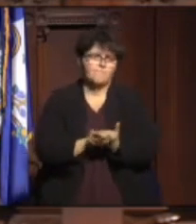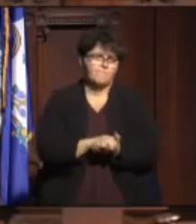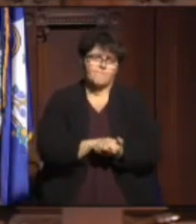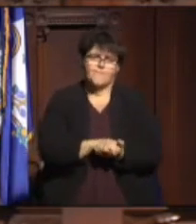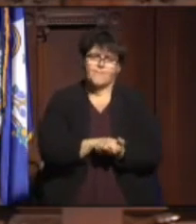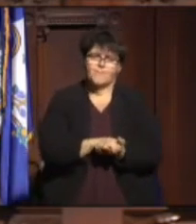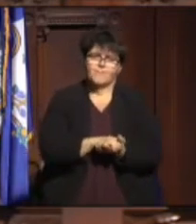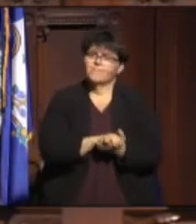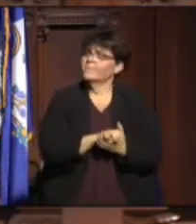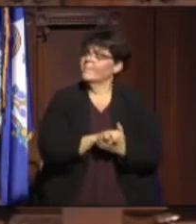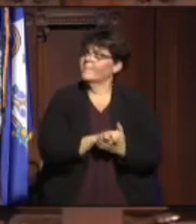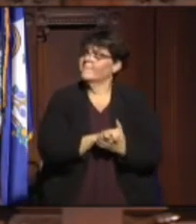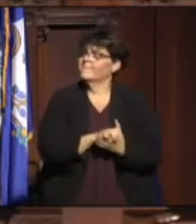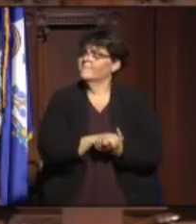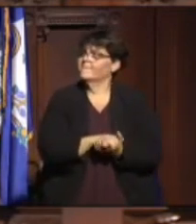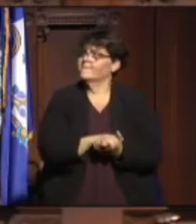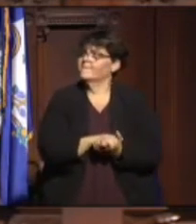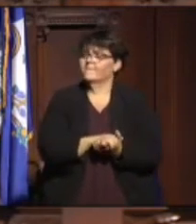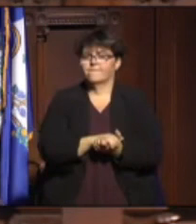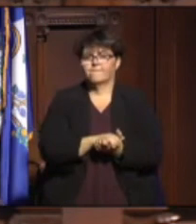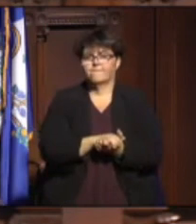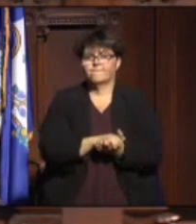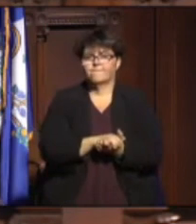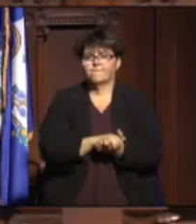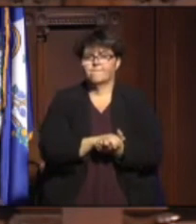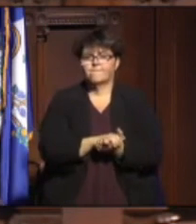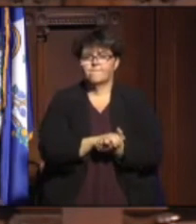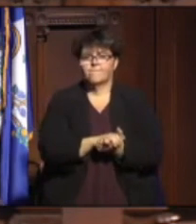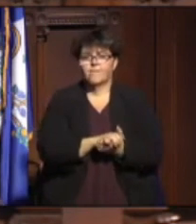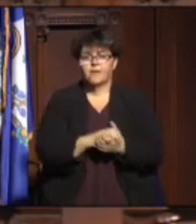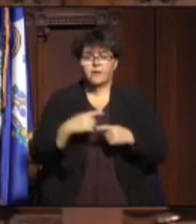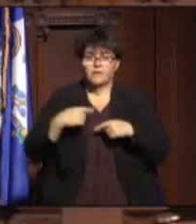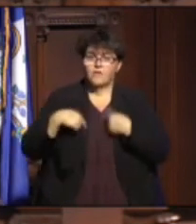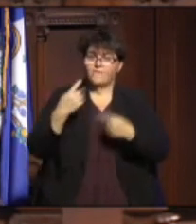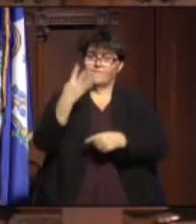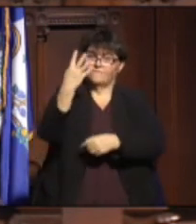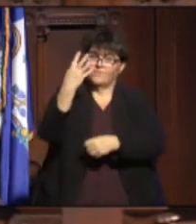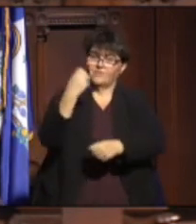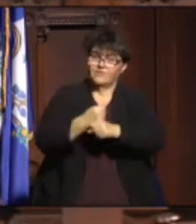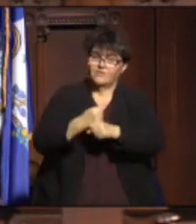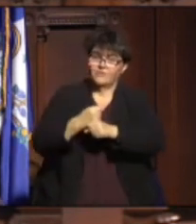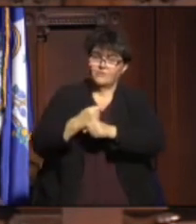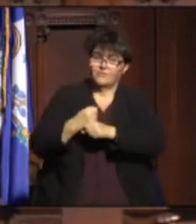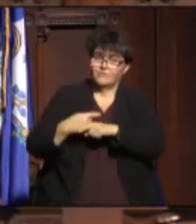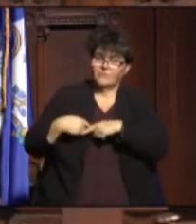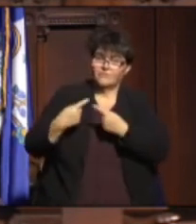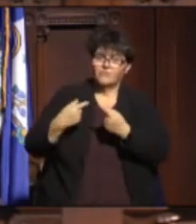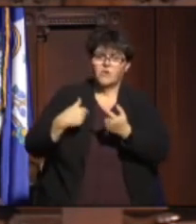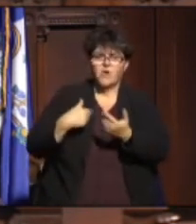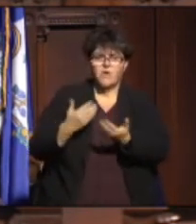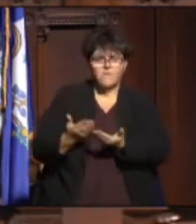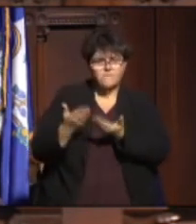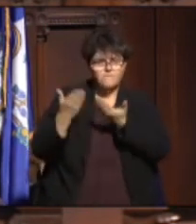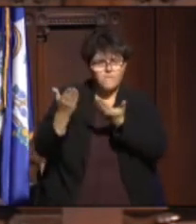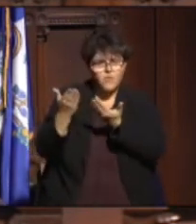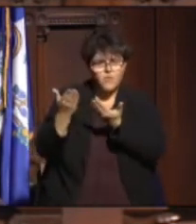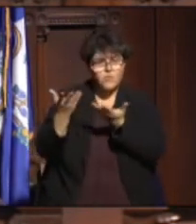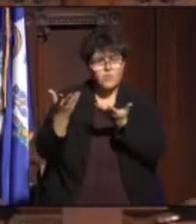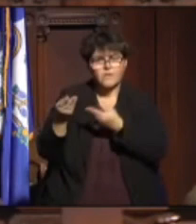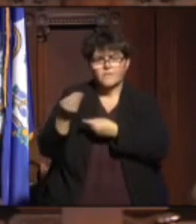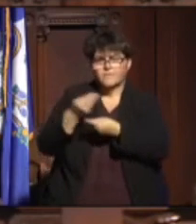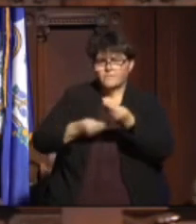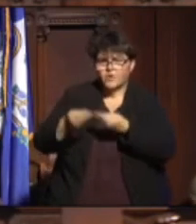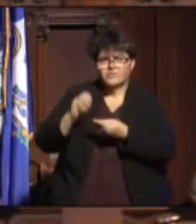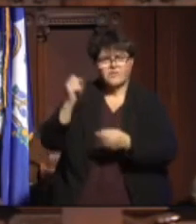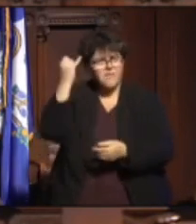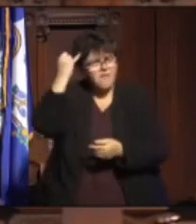All right, so as we have for 4 years in a row, I proposed to you a budget for fiscal 24, fiscal 25, which is in